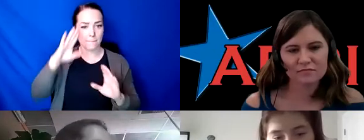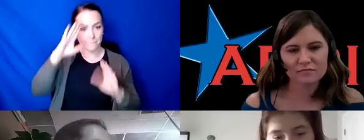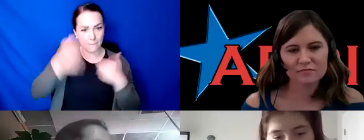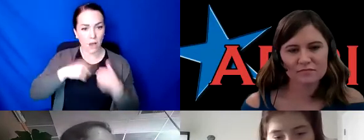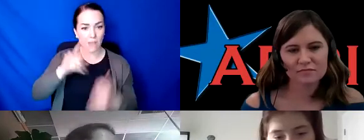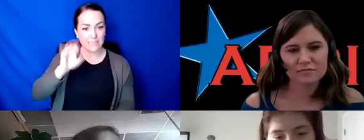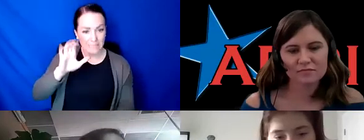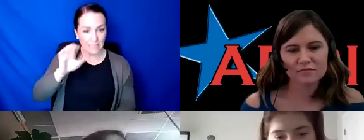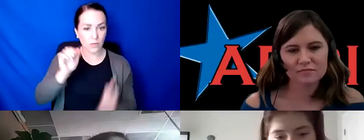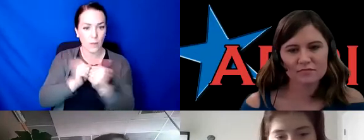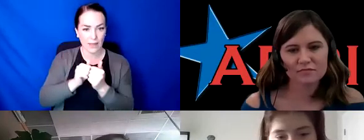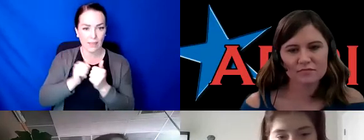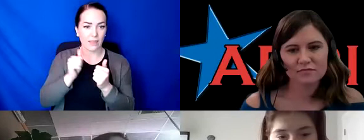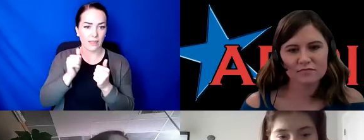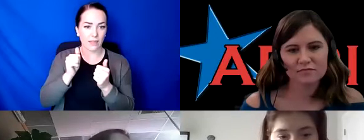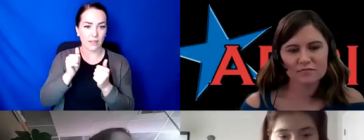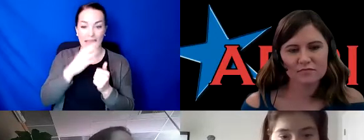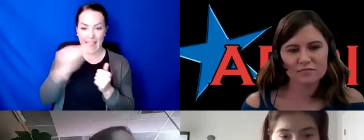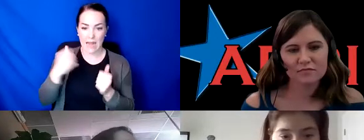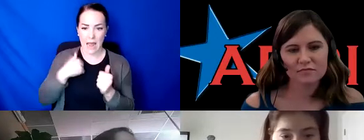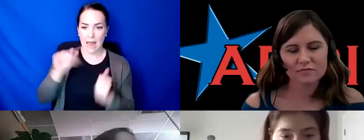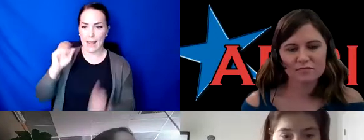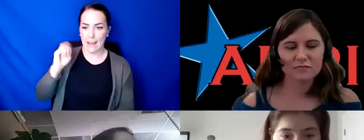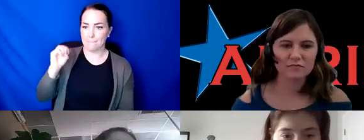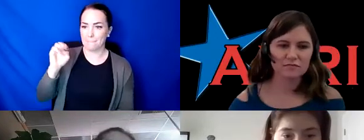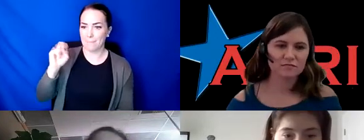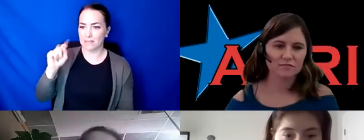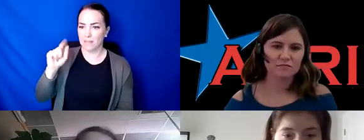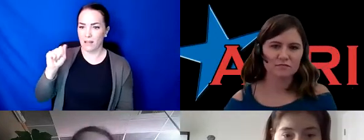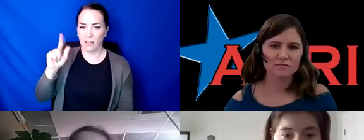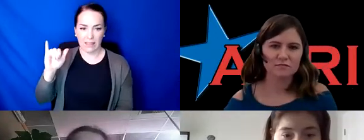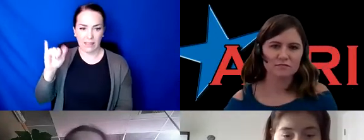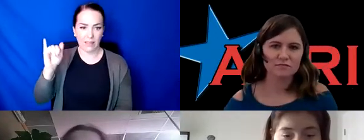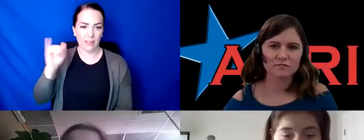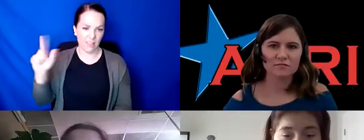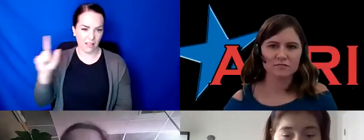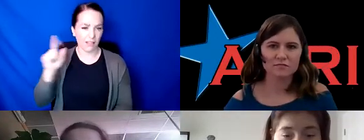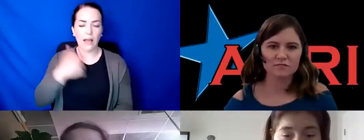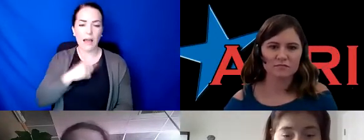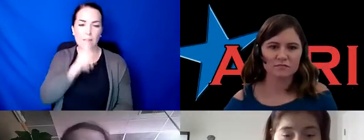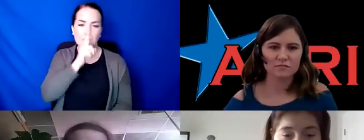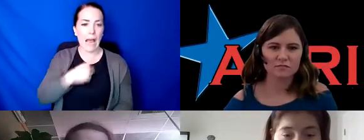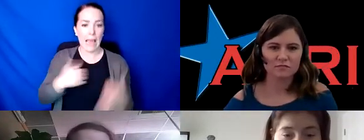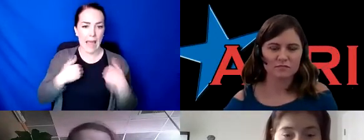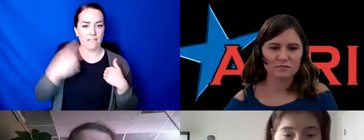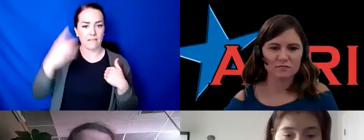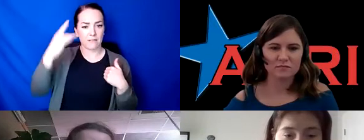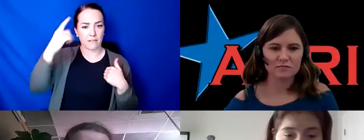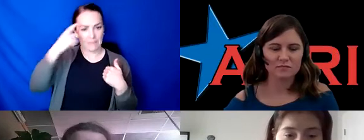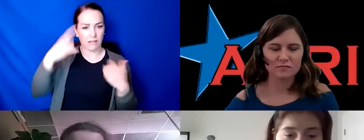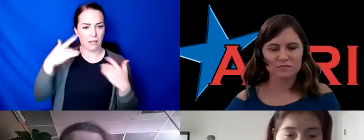mental illness. And kind of setting that one of those things, whenever I have